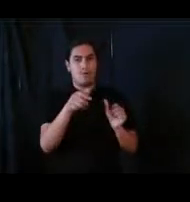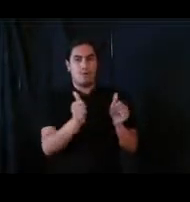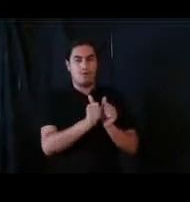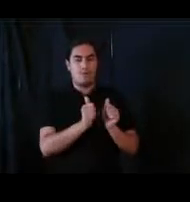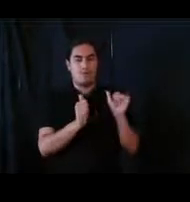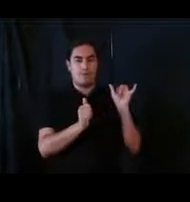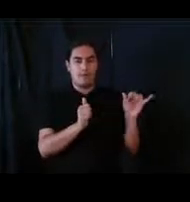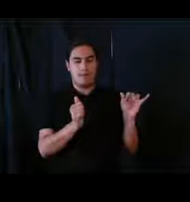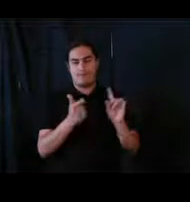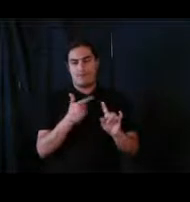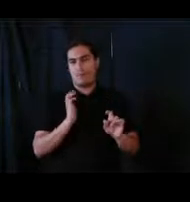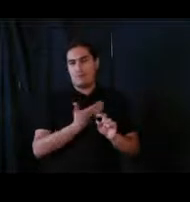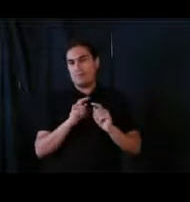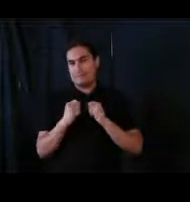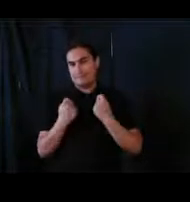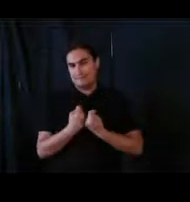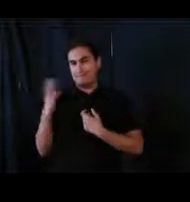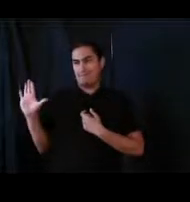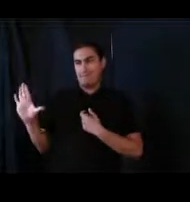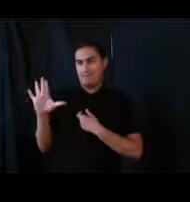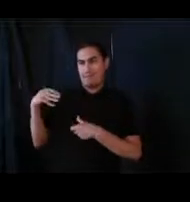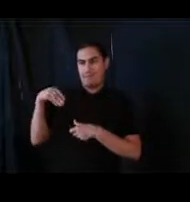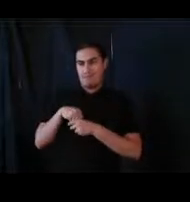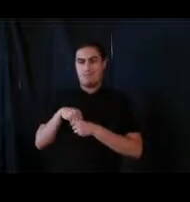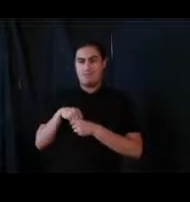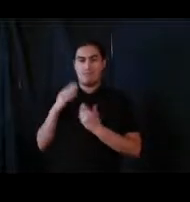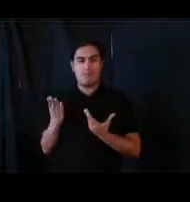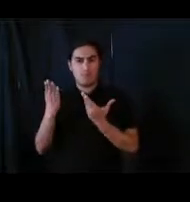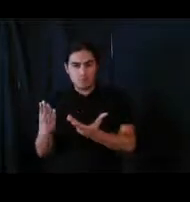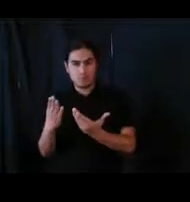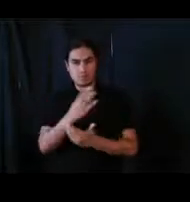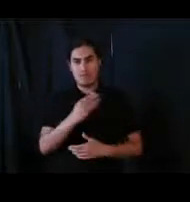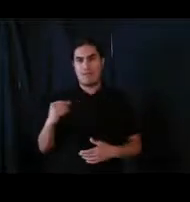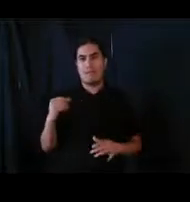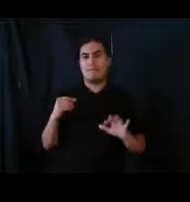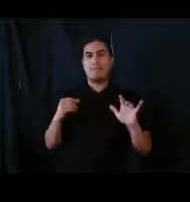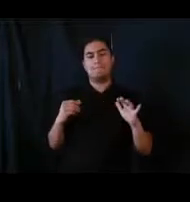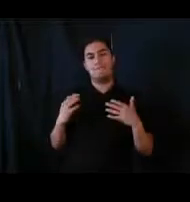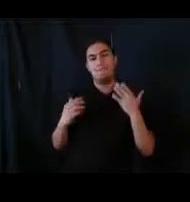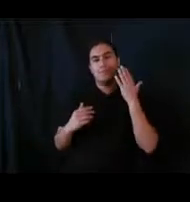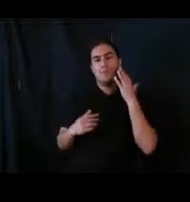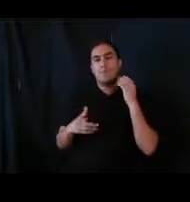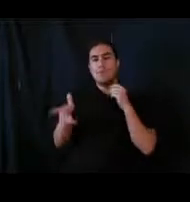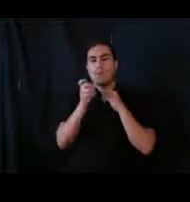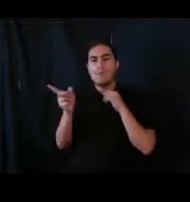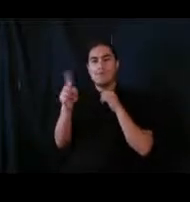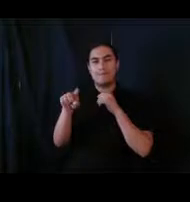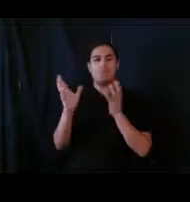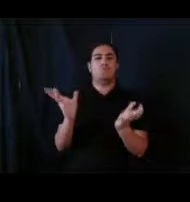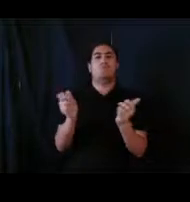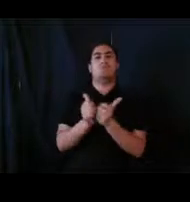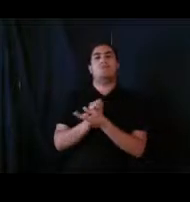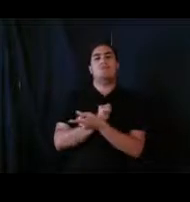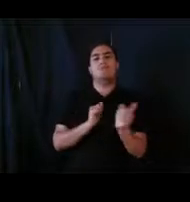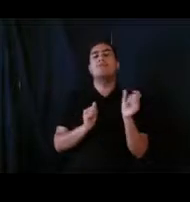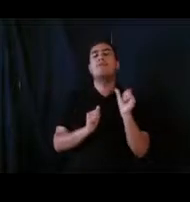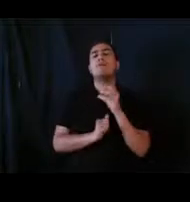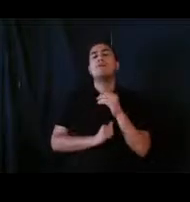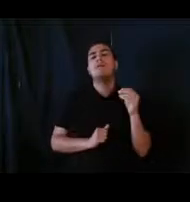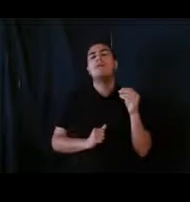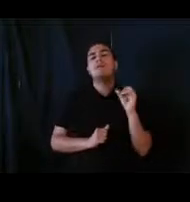on their engagement um proposal and and and you know who they've been talking to and and